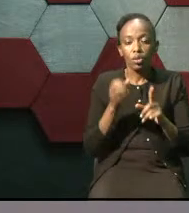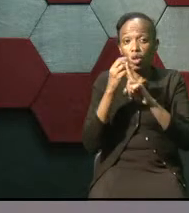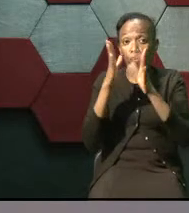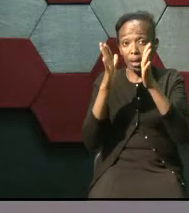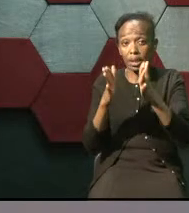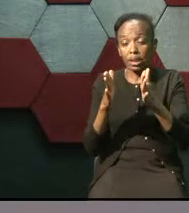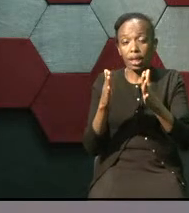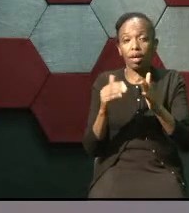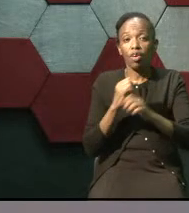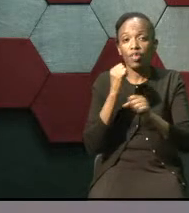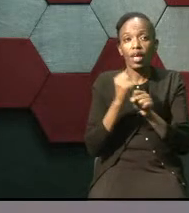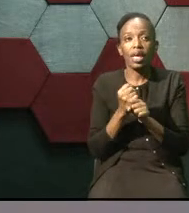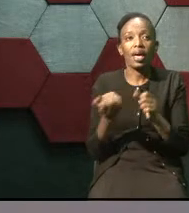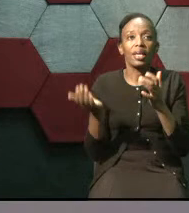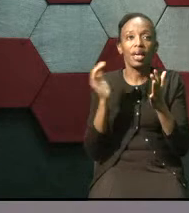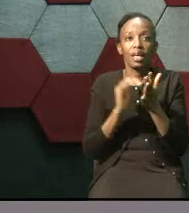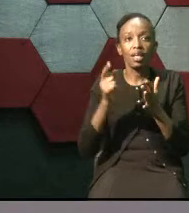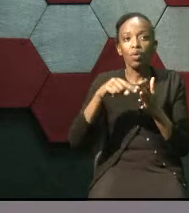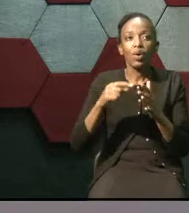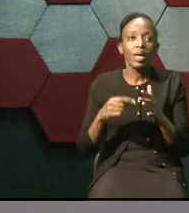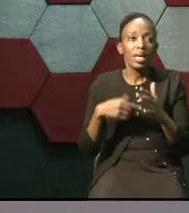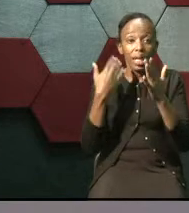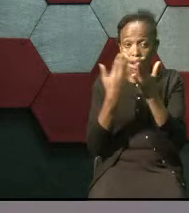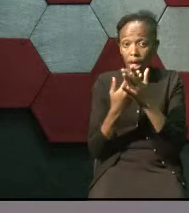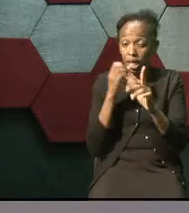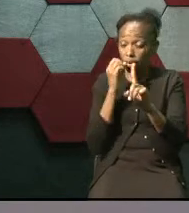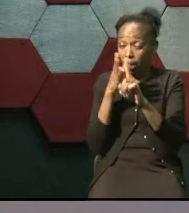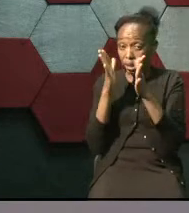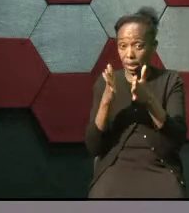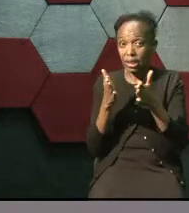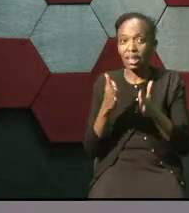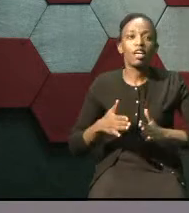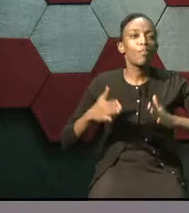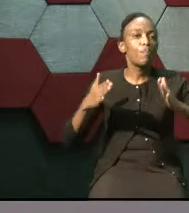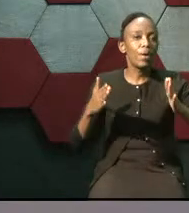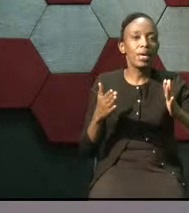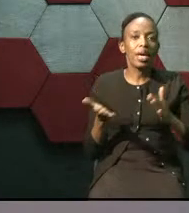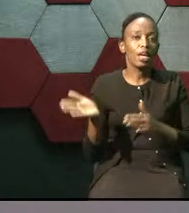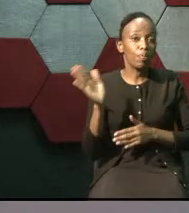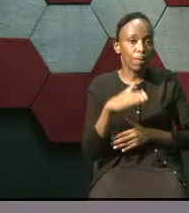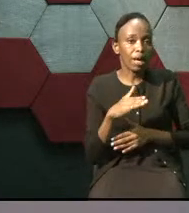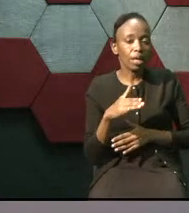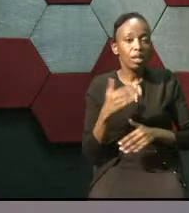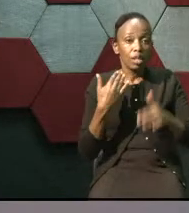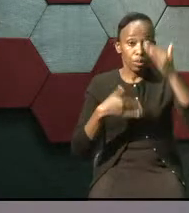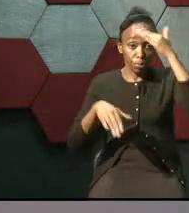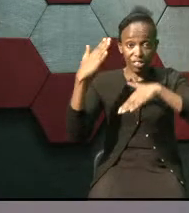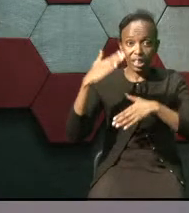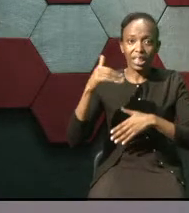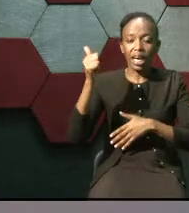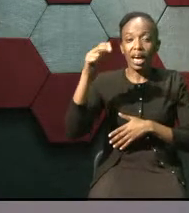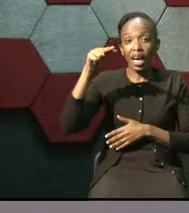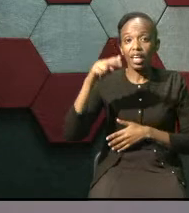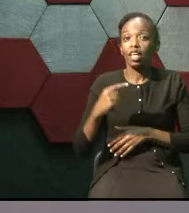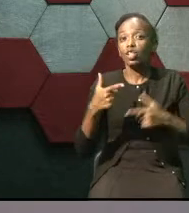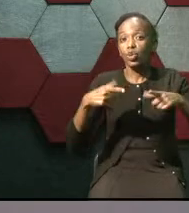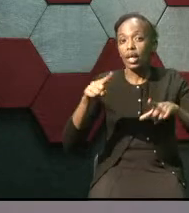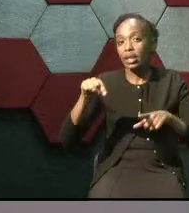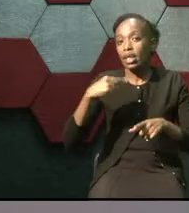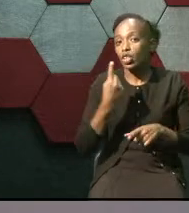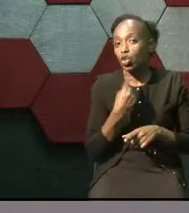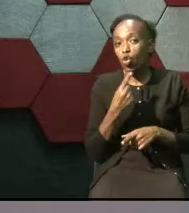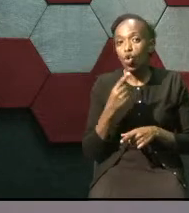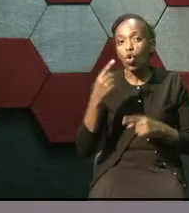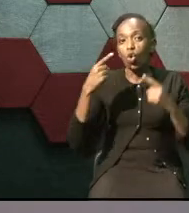of the Year. And again, we appreciate mentors. So this is a big one. And we're going back to Professor Anne Muigai to let us know who is winning this